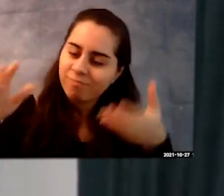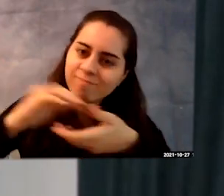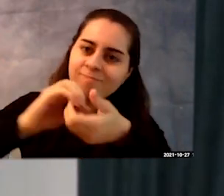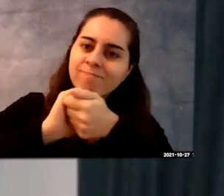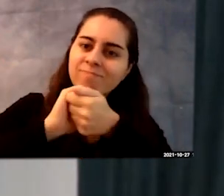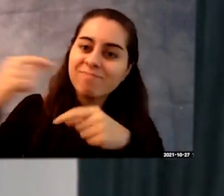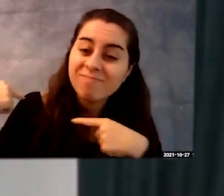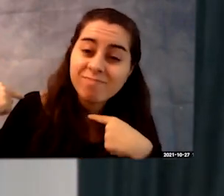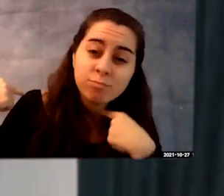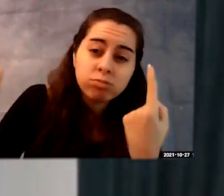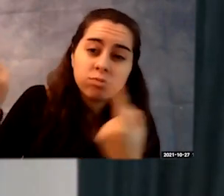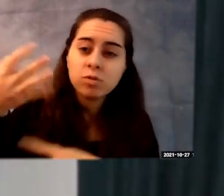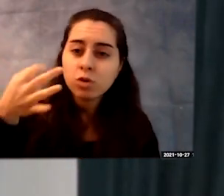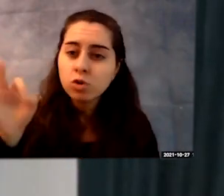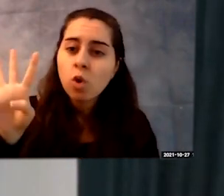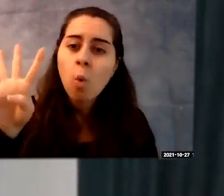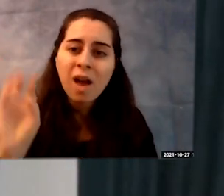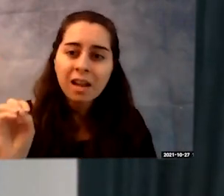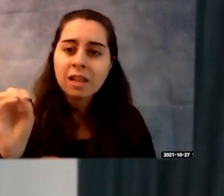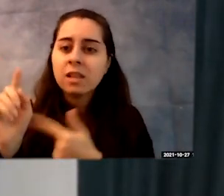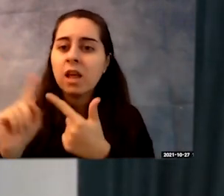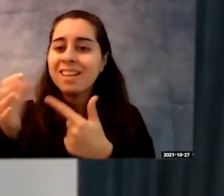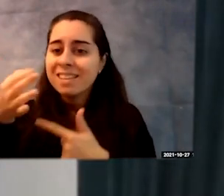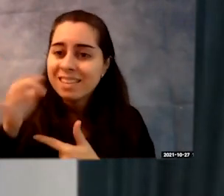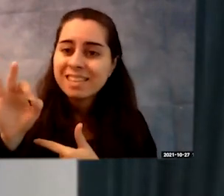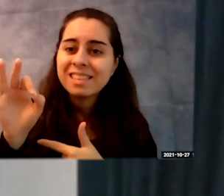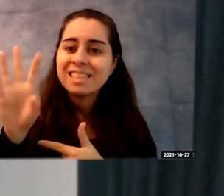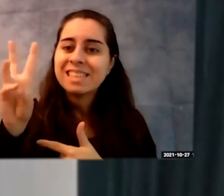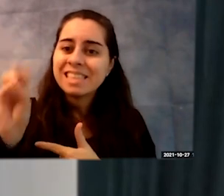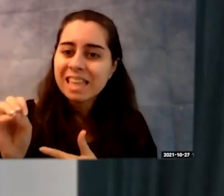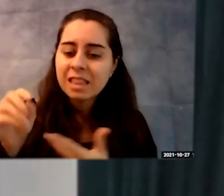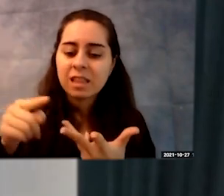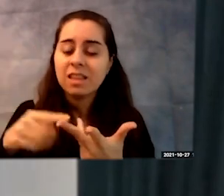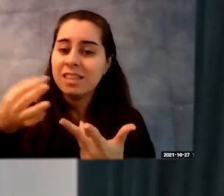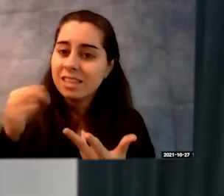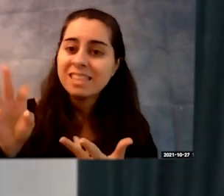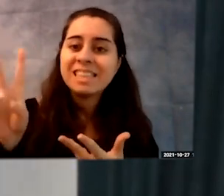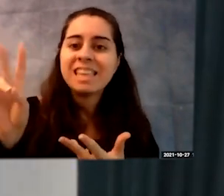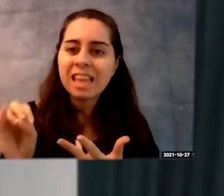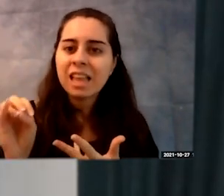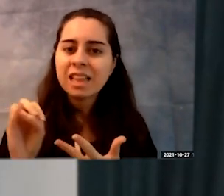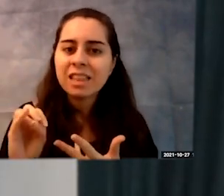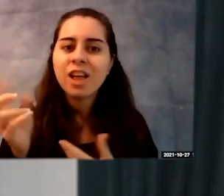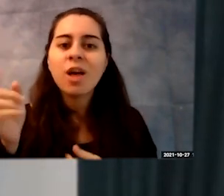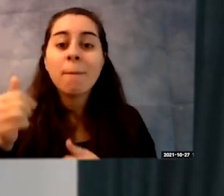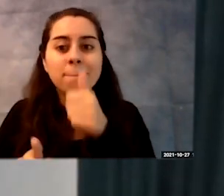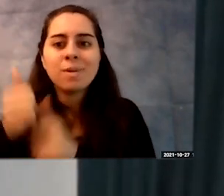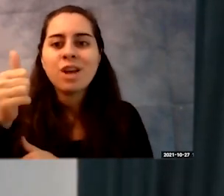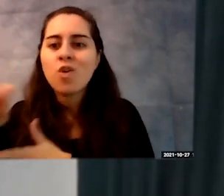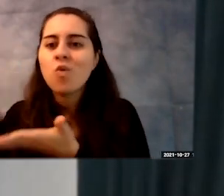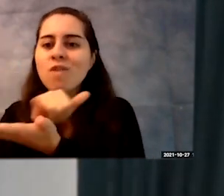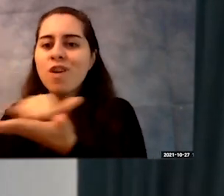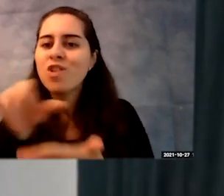40s, 50s, and 60s of the last century, New York and Chicago saw an